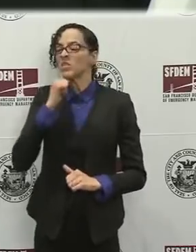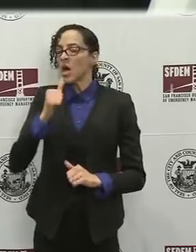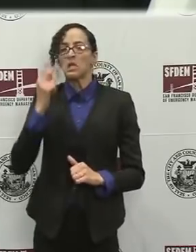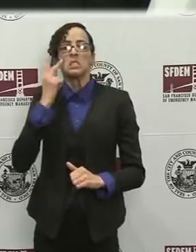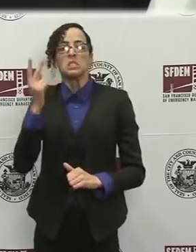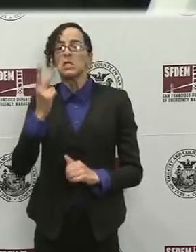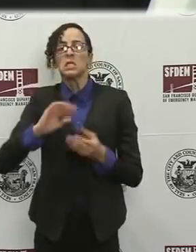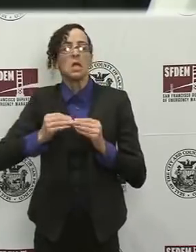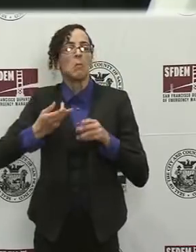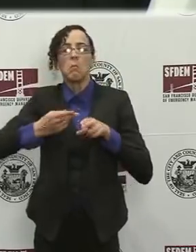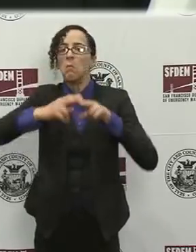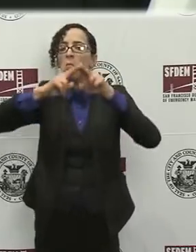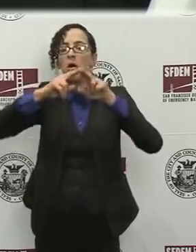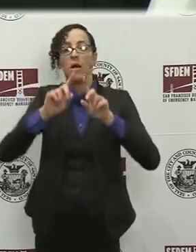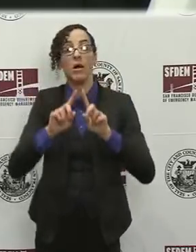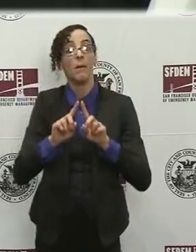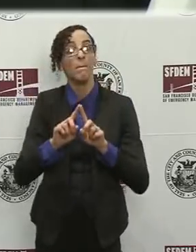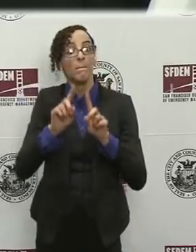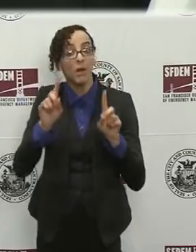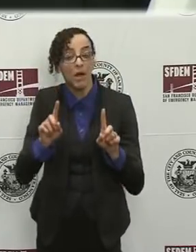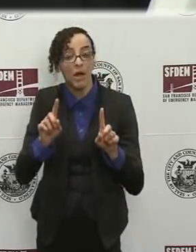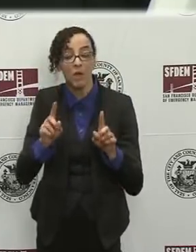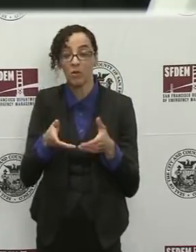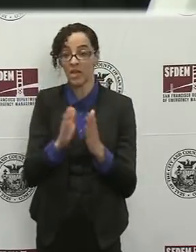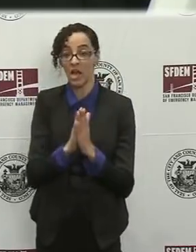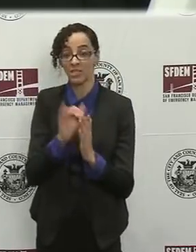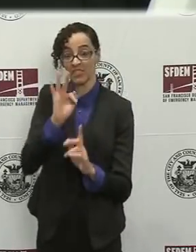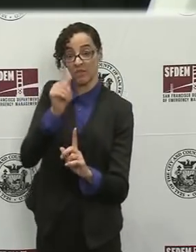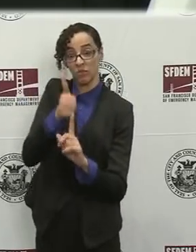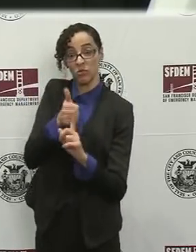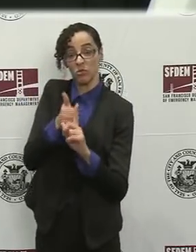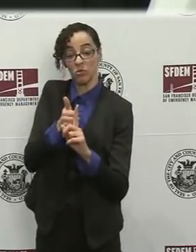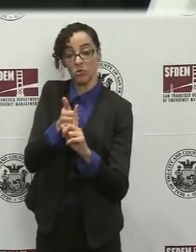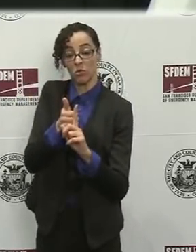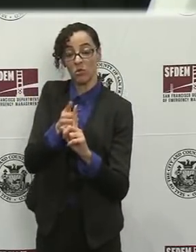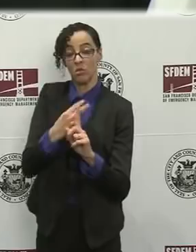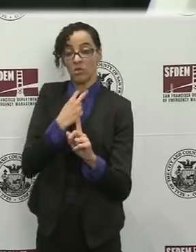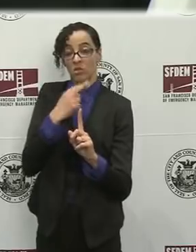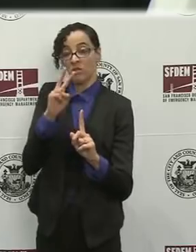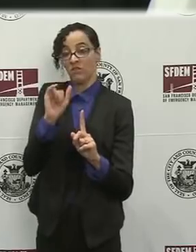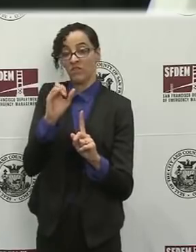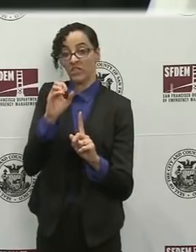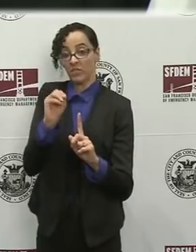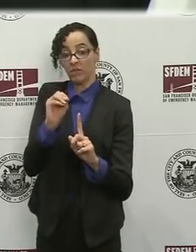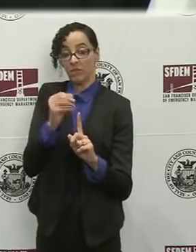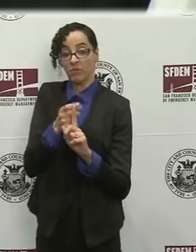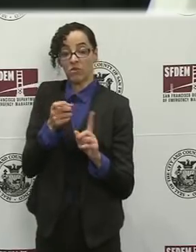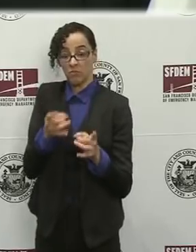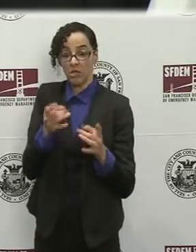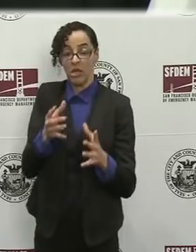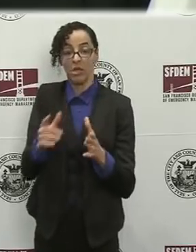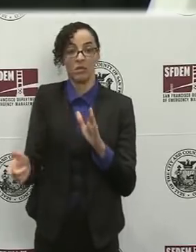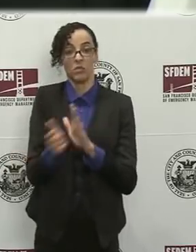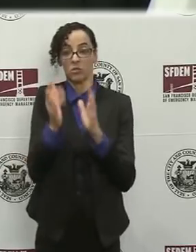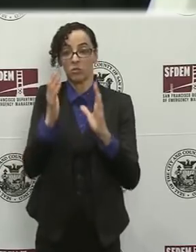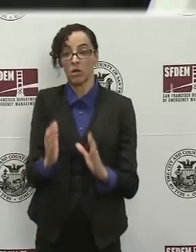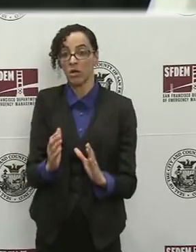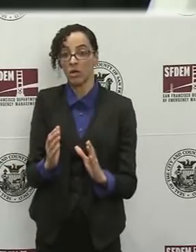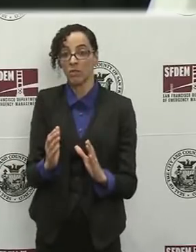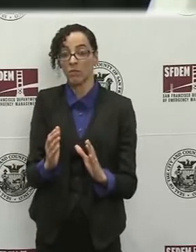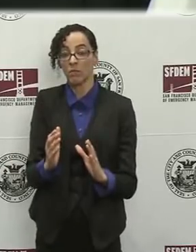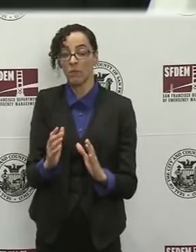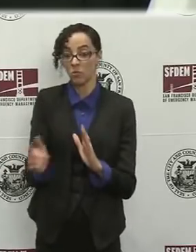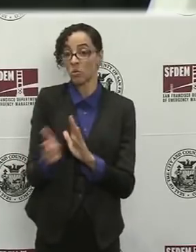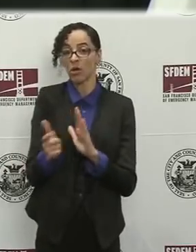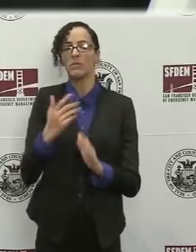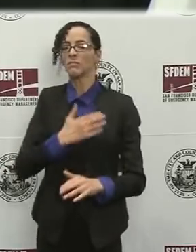that if you are the victim of a hate crime, please call the police, call us. Just to illustrate the trends